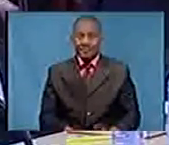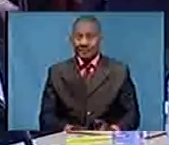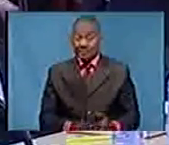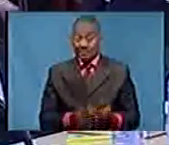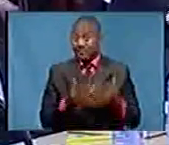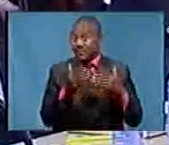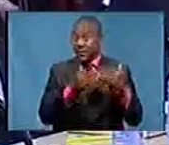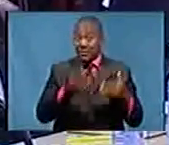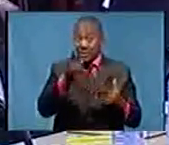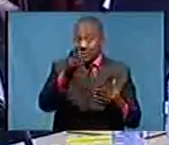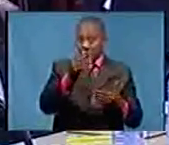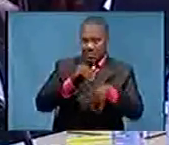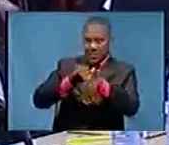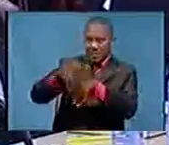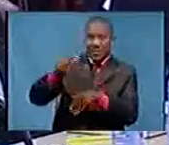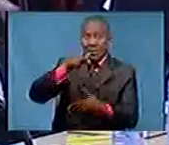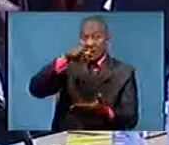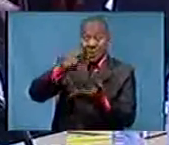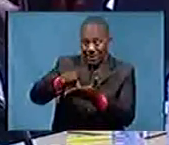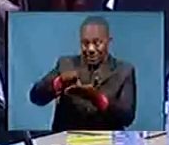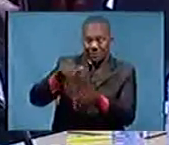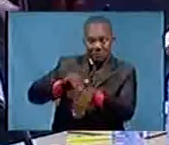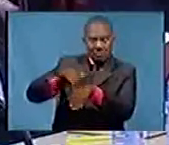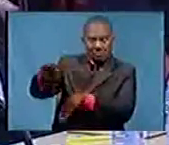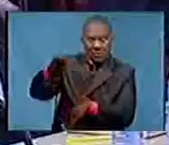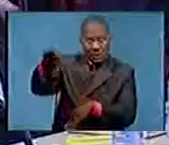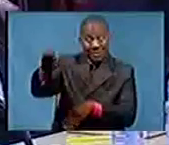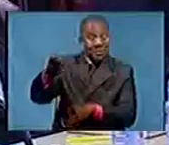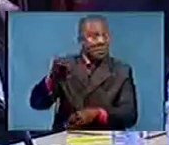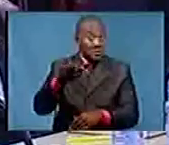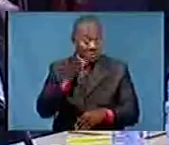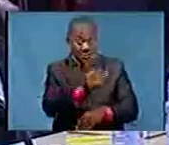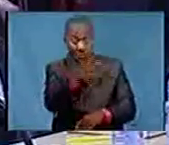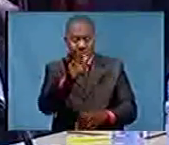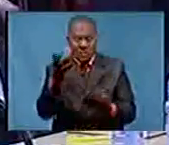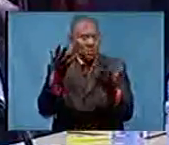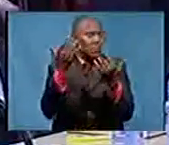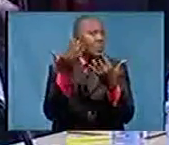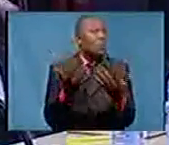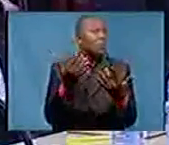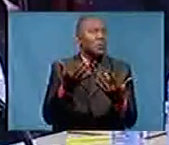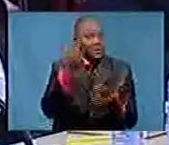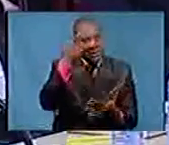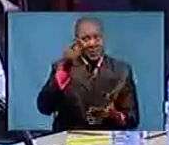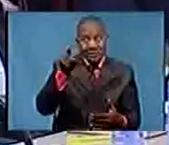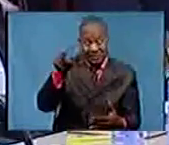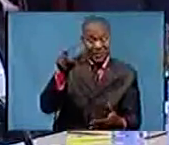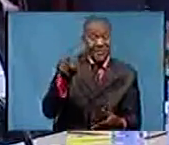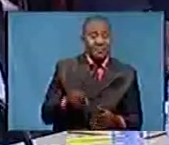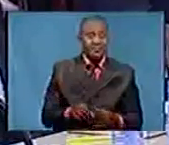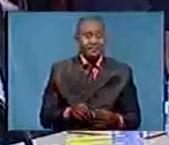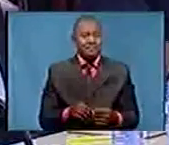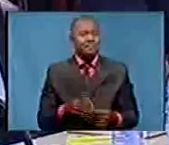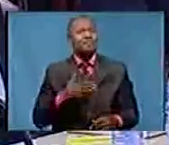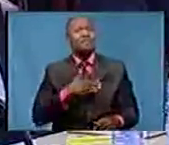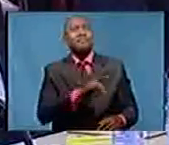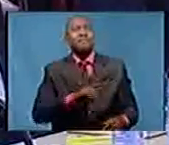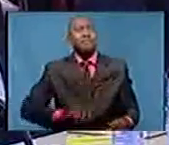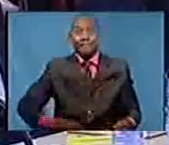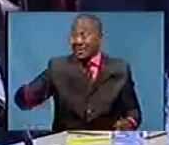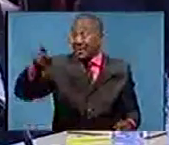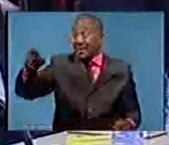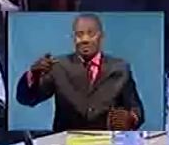notified that your lordships were waiting to deal with the matter, Lord, he has gone